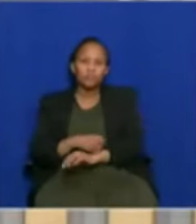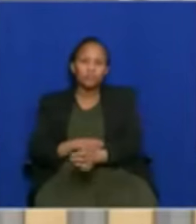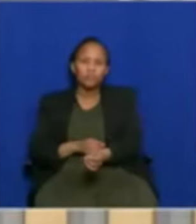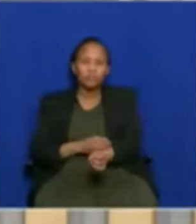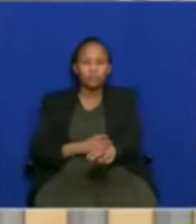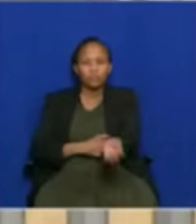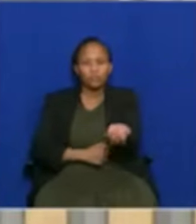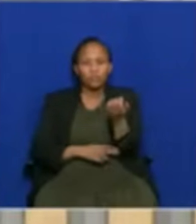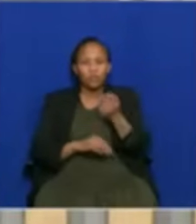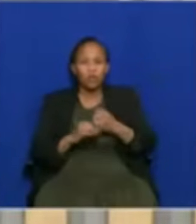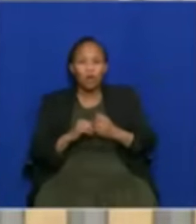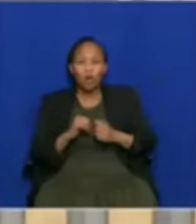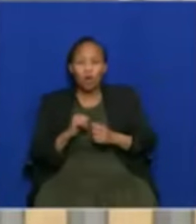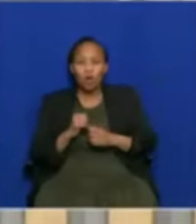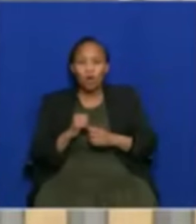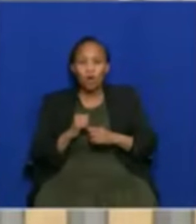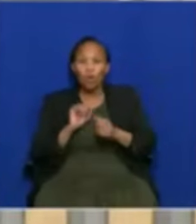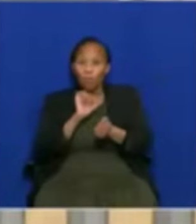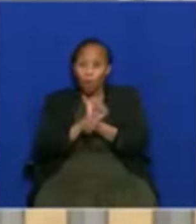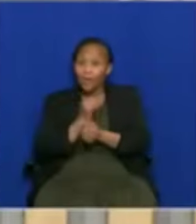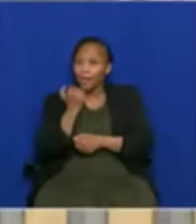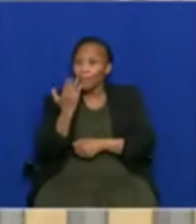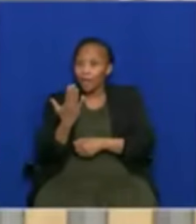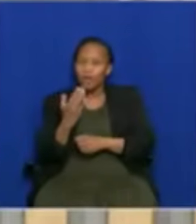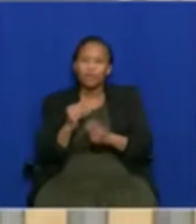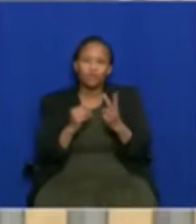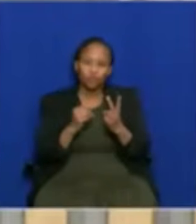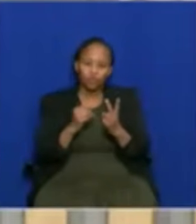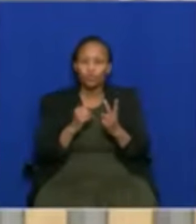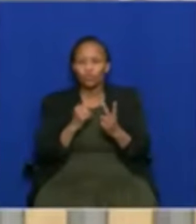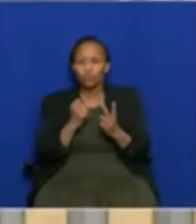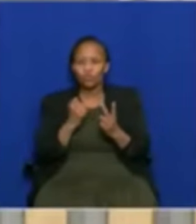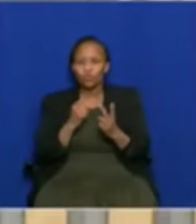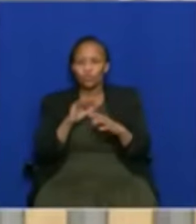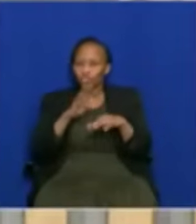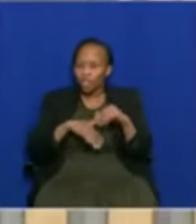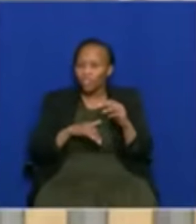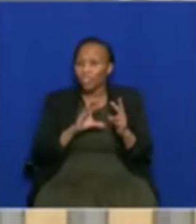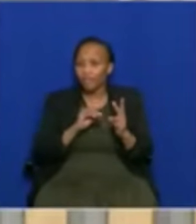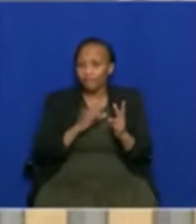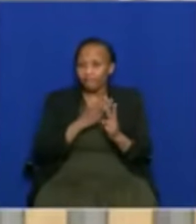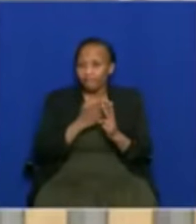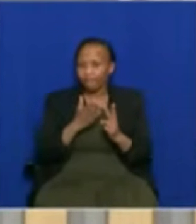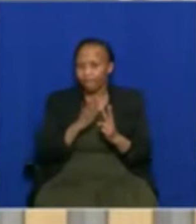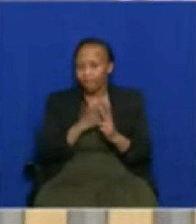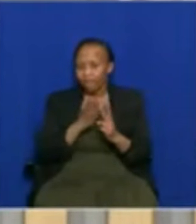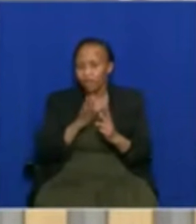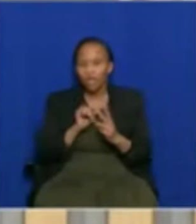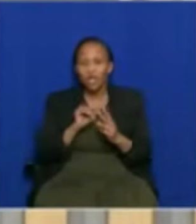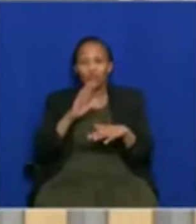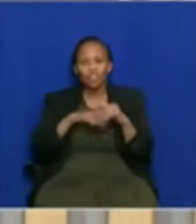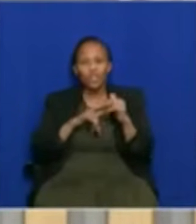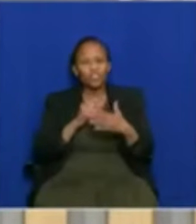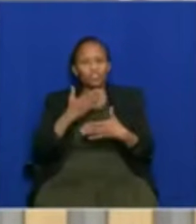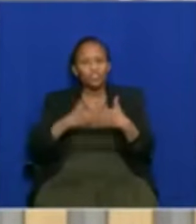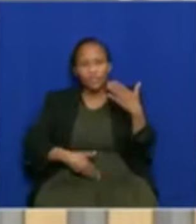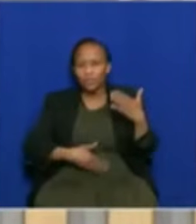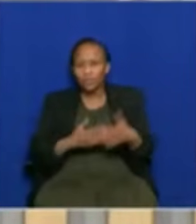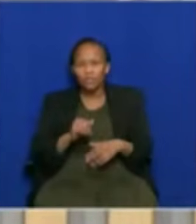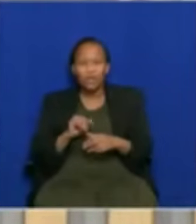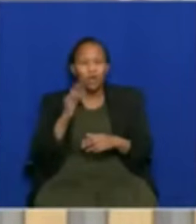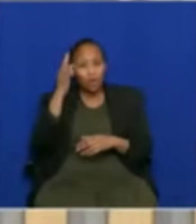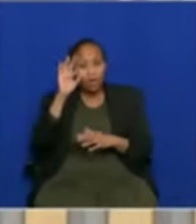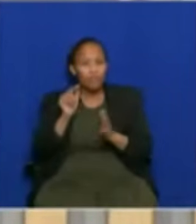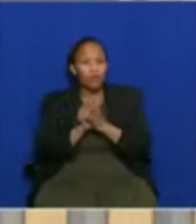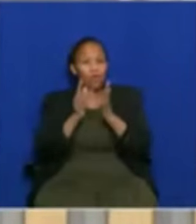took notice of. As I said, with regards to the charge sheet, the prosecutors are the legal experts in compiling the charge sheet.